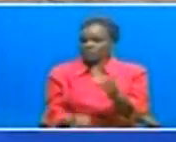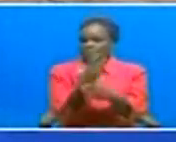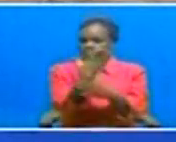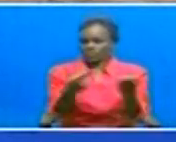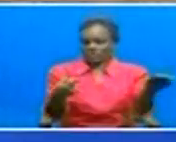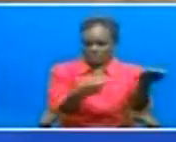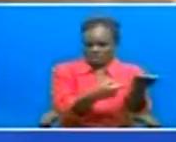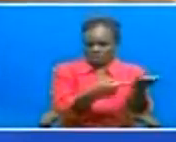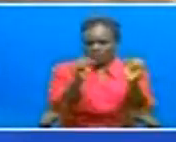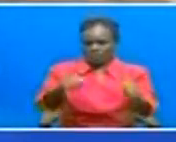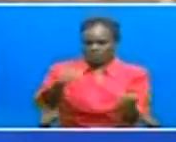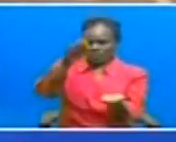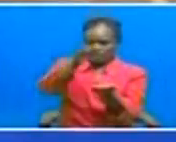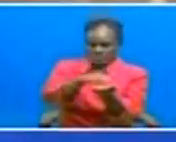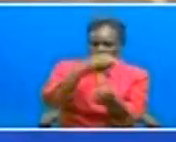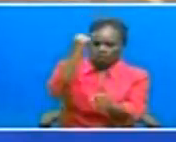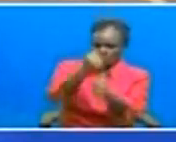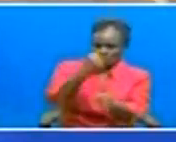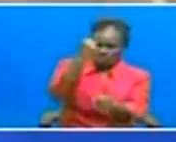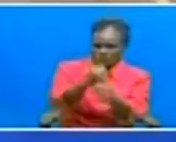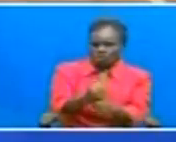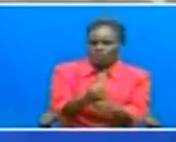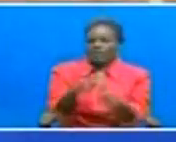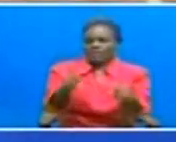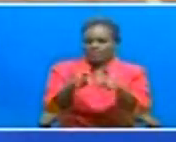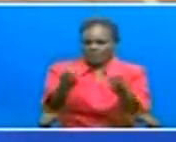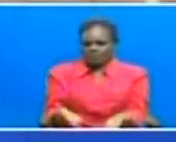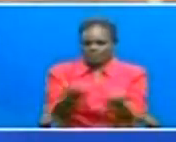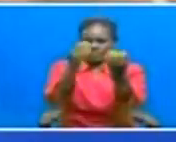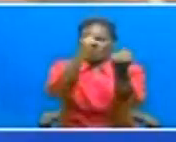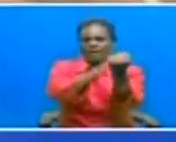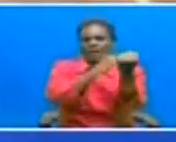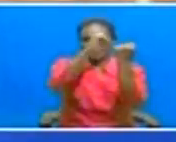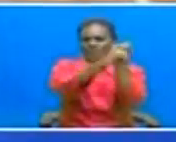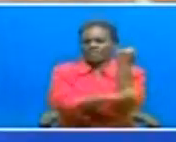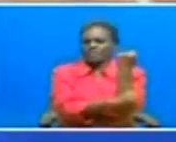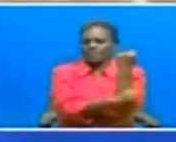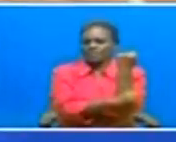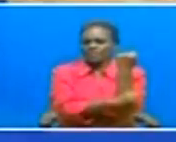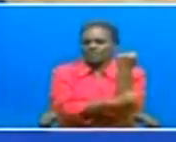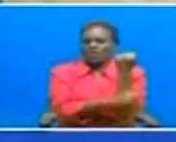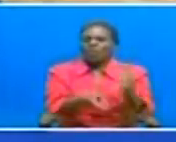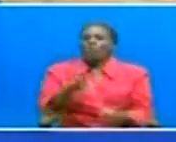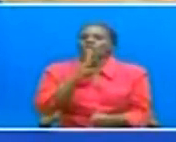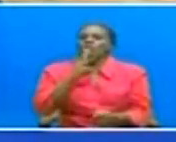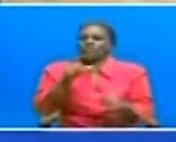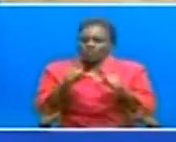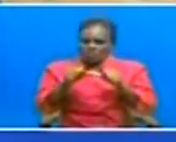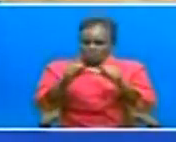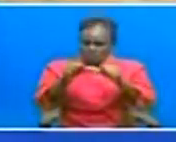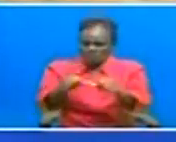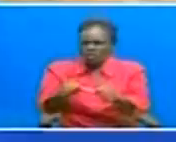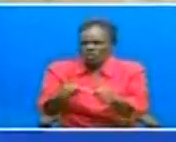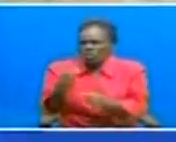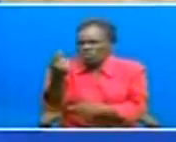technique that may reduce labor and production cost while improving productivity. As water continues to be a